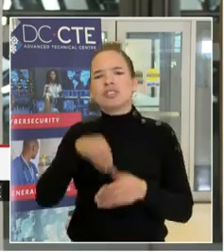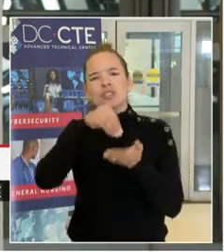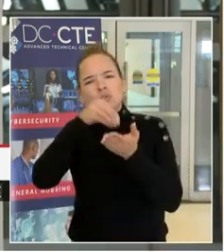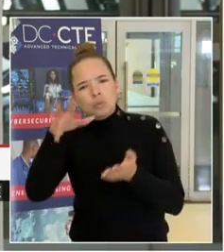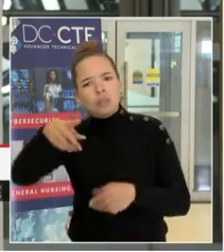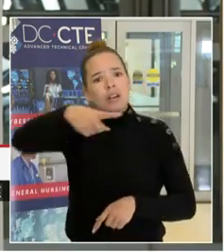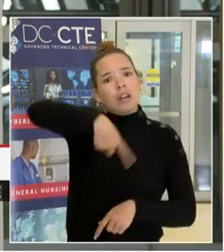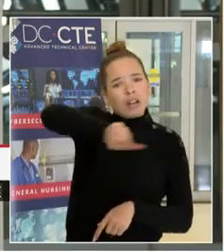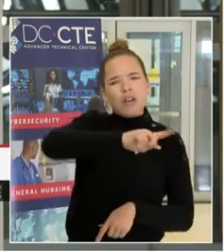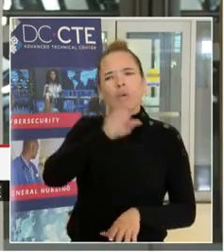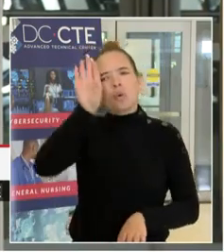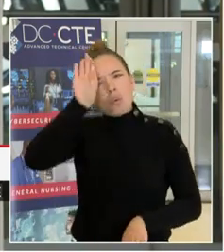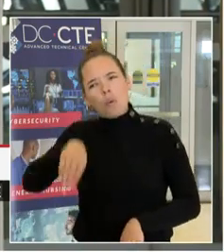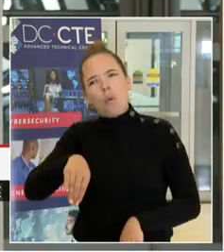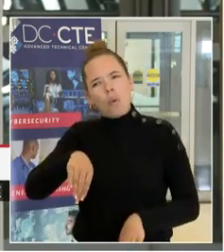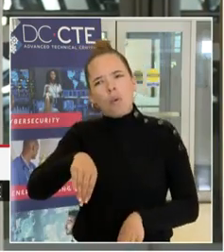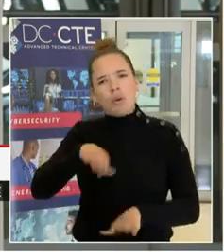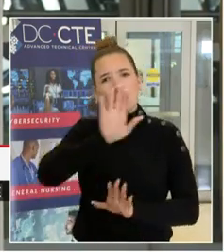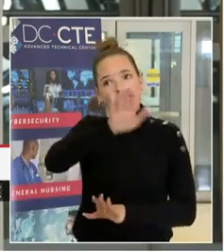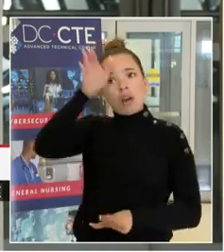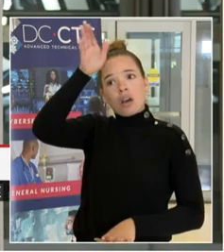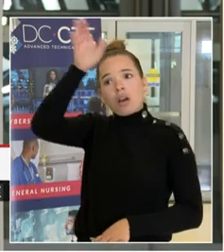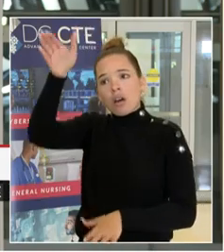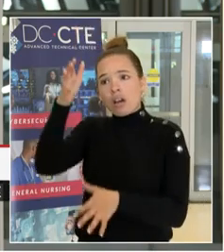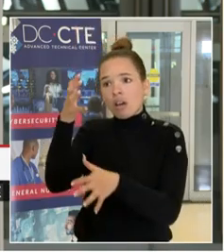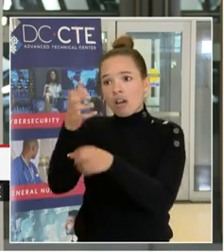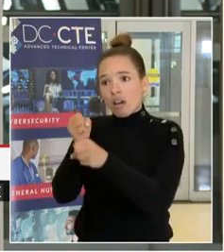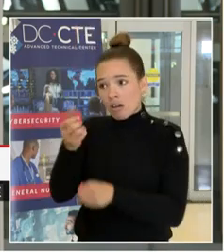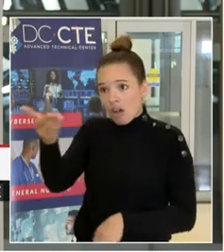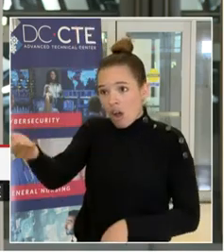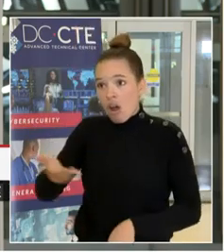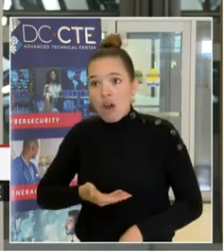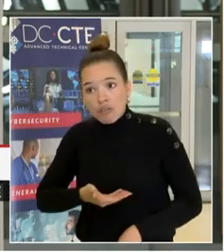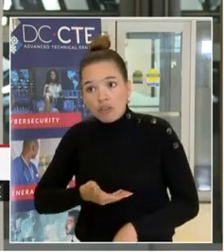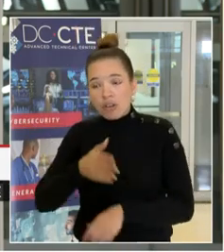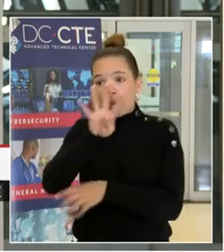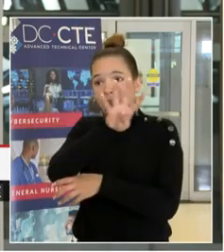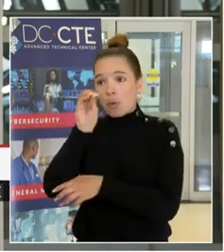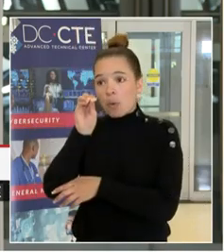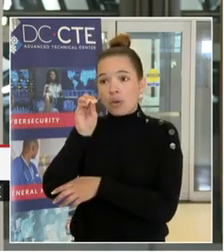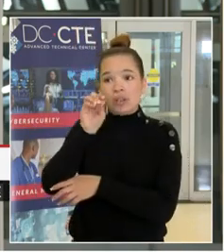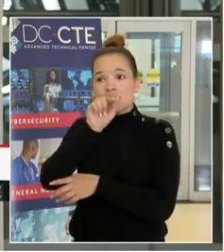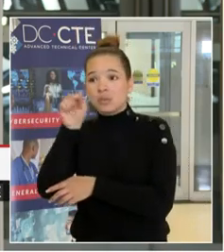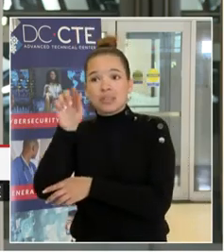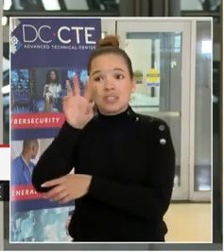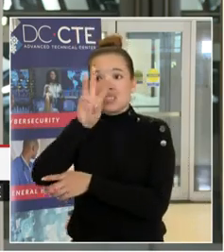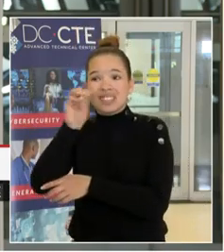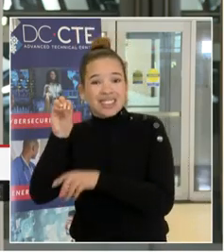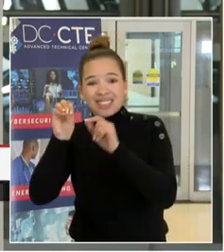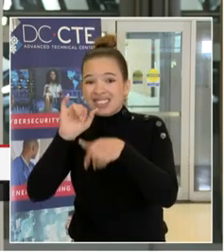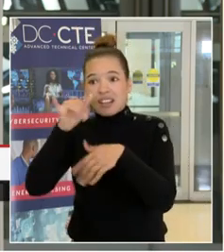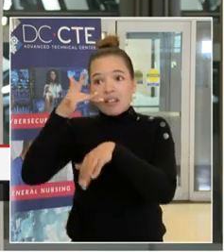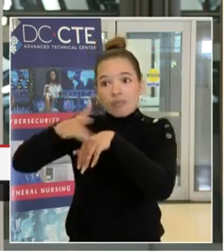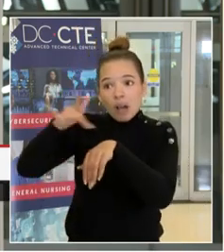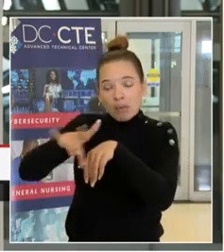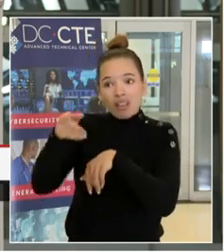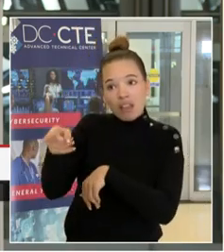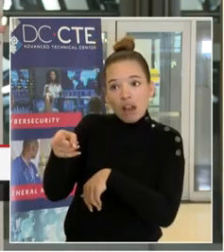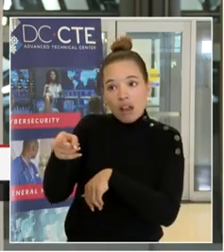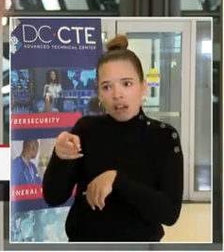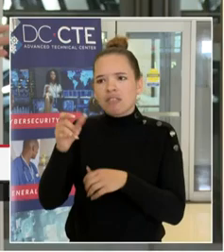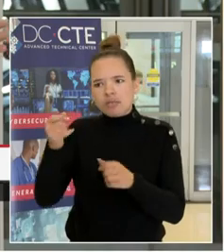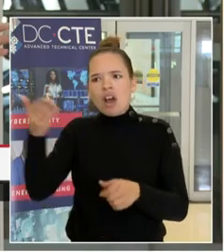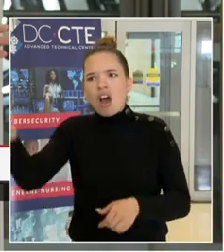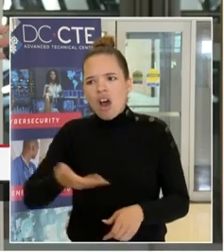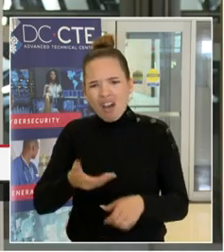to 60,000 jobs that are currently open in high tech or nursing, but we know that they will be able to thrive. And that